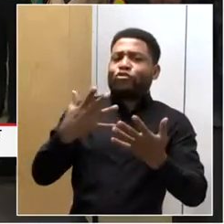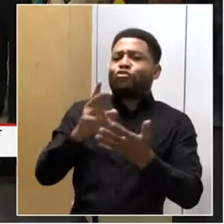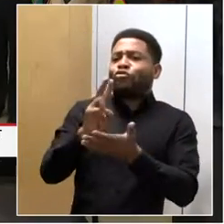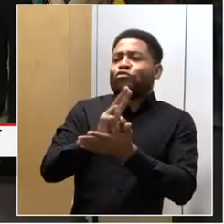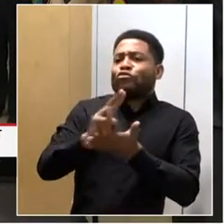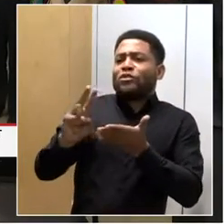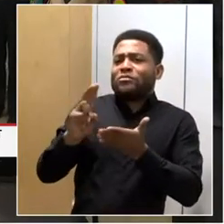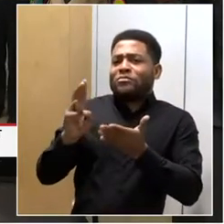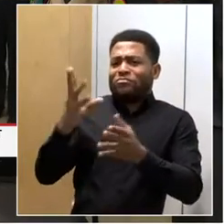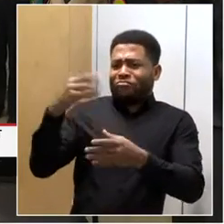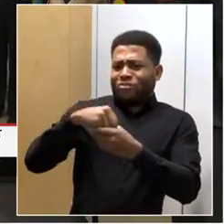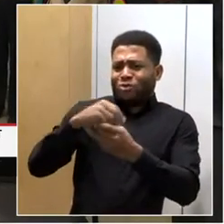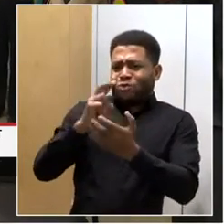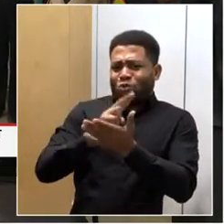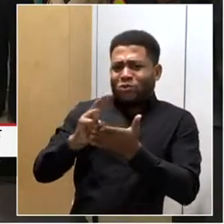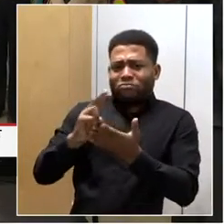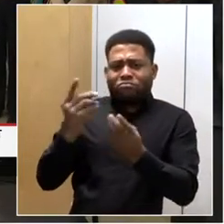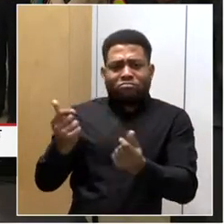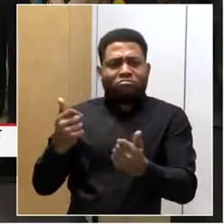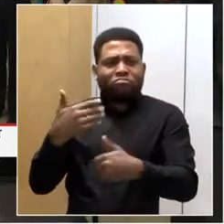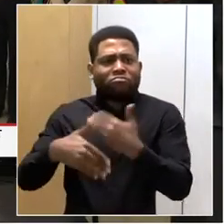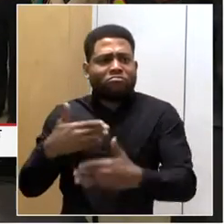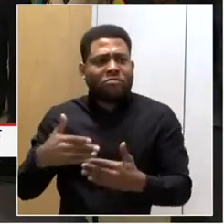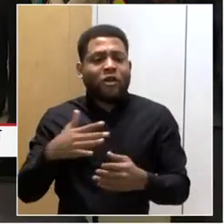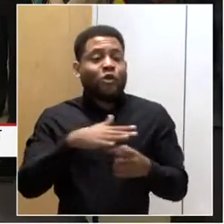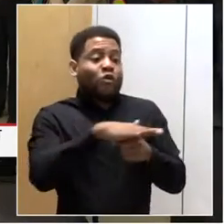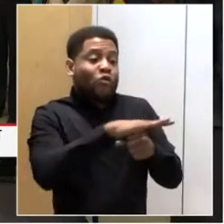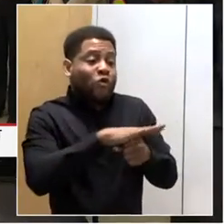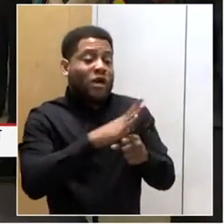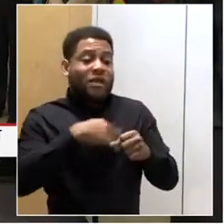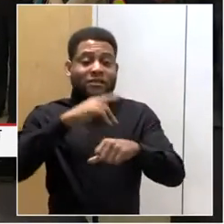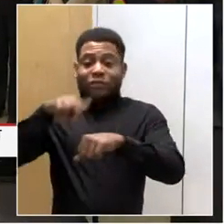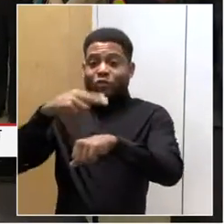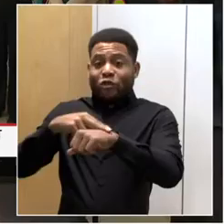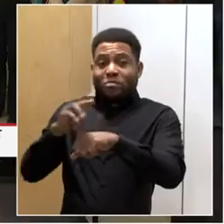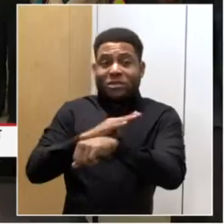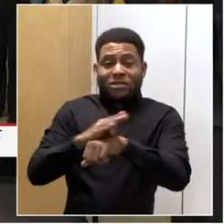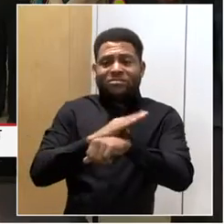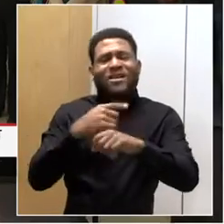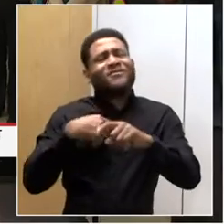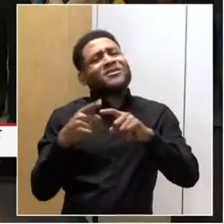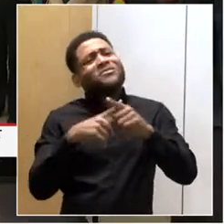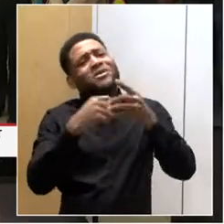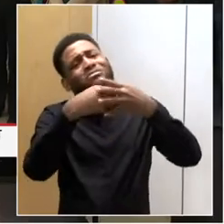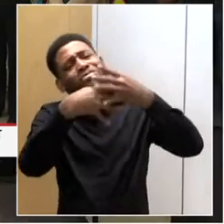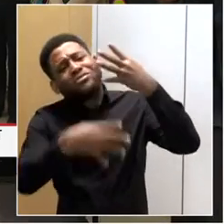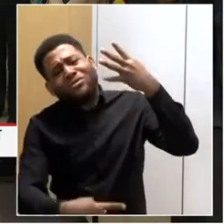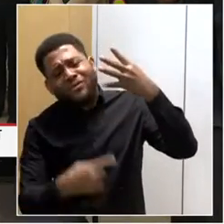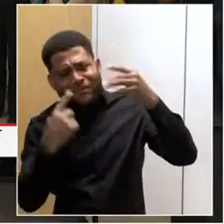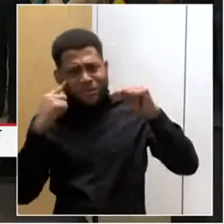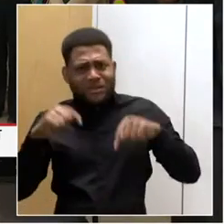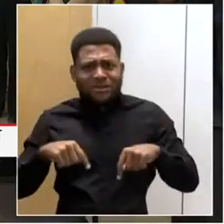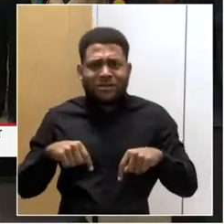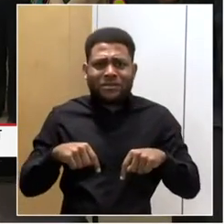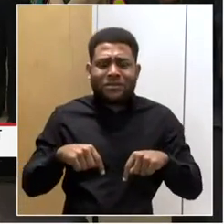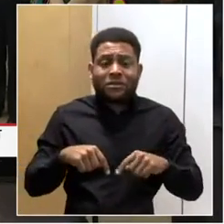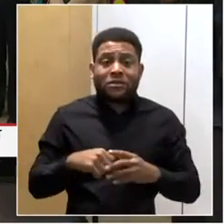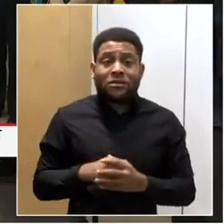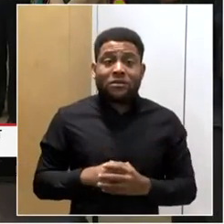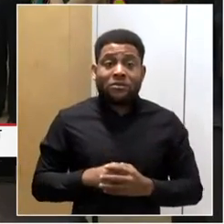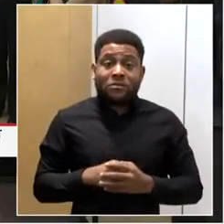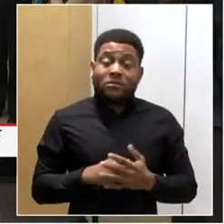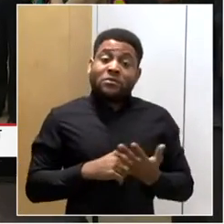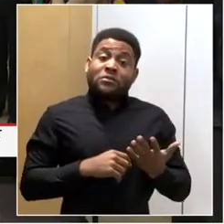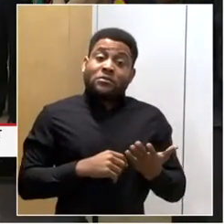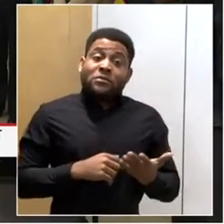for local and national businesses to get to know the city. So with all of that, as the mayor mentioned, we have